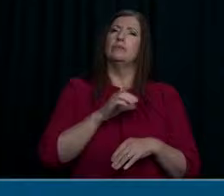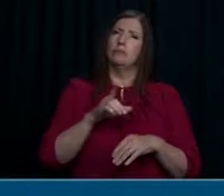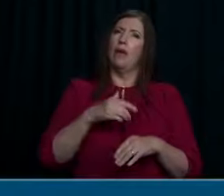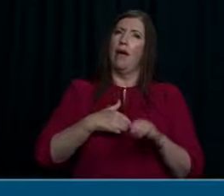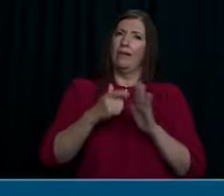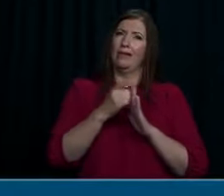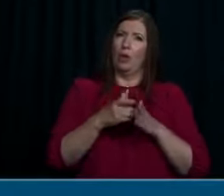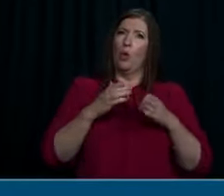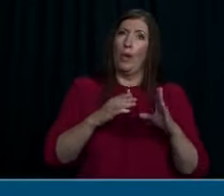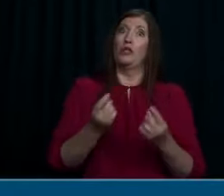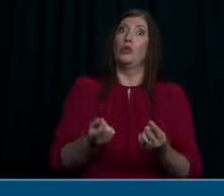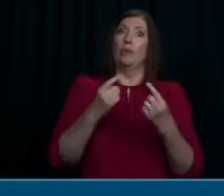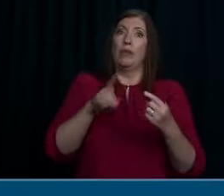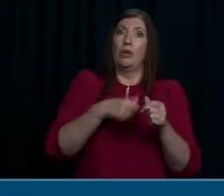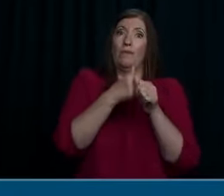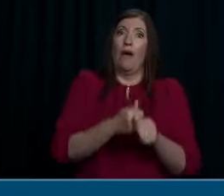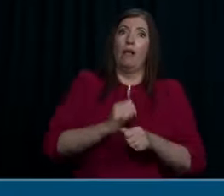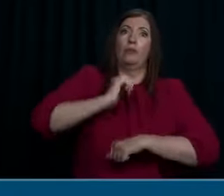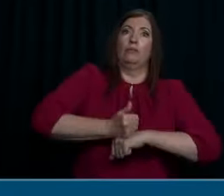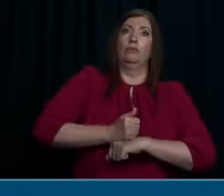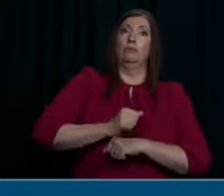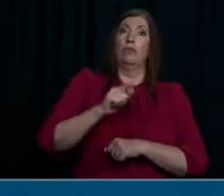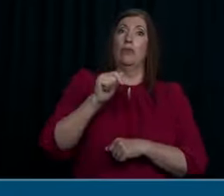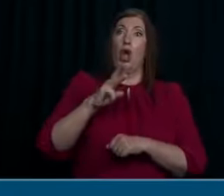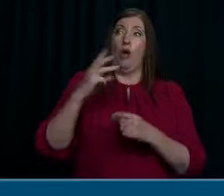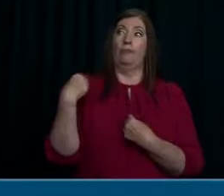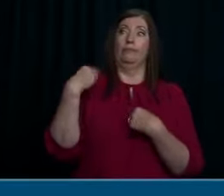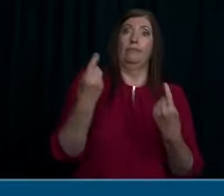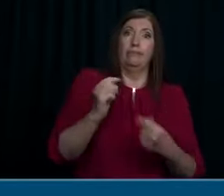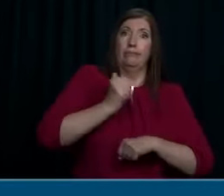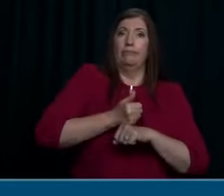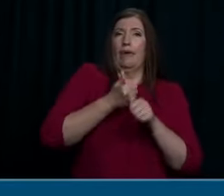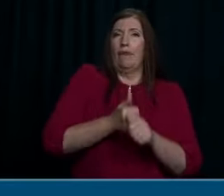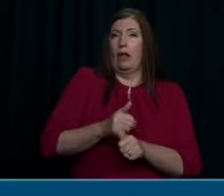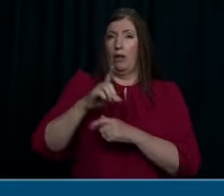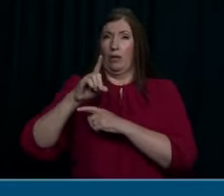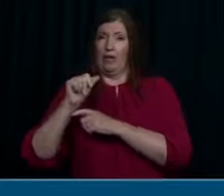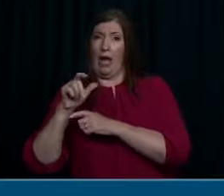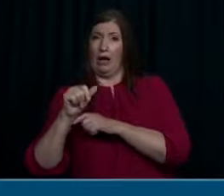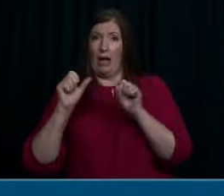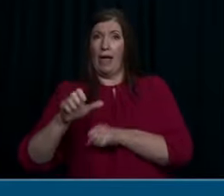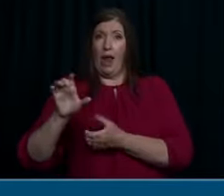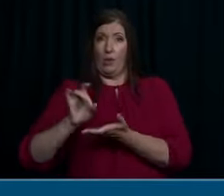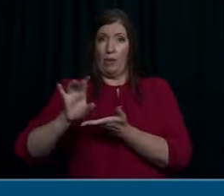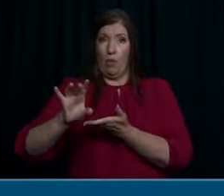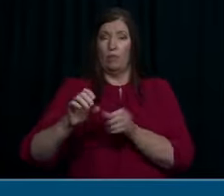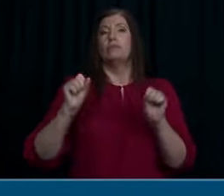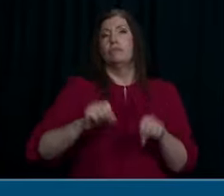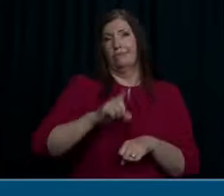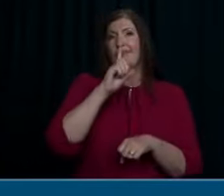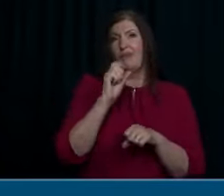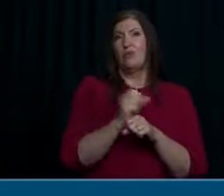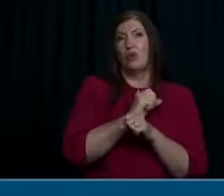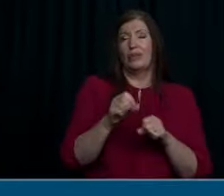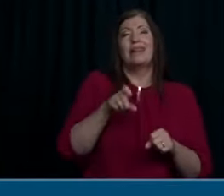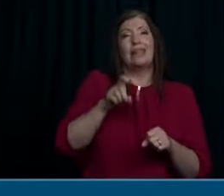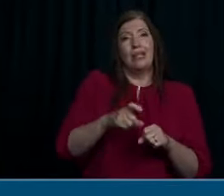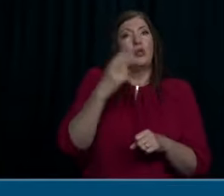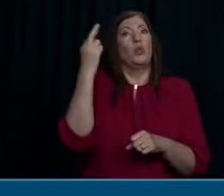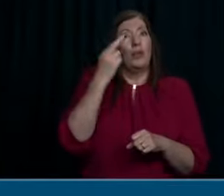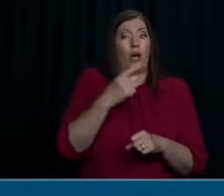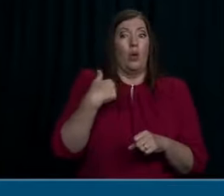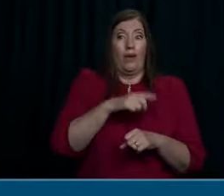the established law, period. So the folks in DACA, we can remove them? You'd Absolutely. like to see the DACA folks we need to removed.